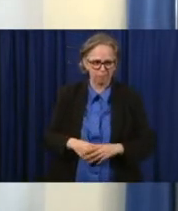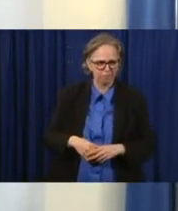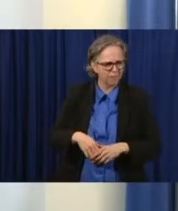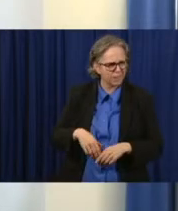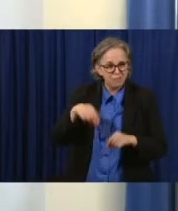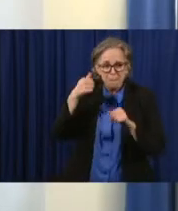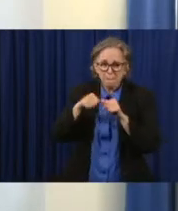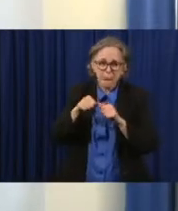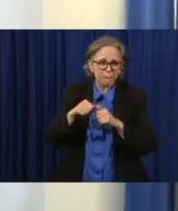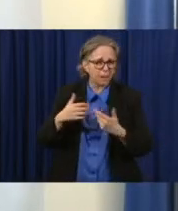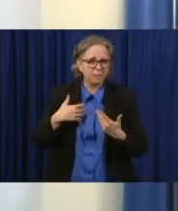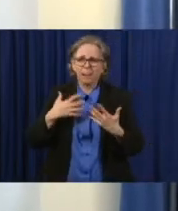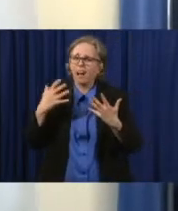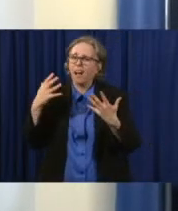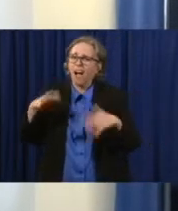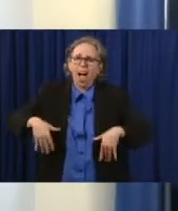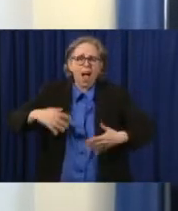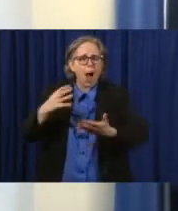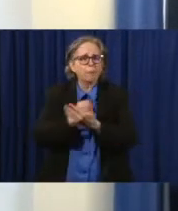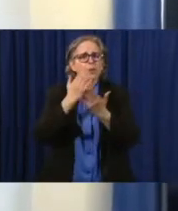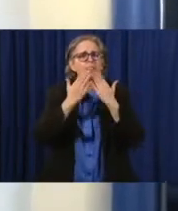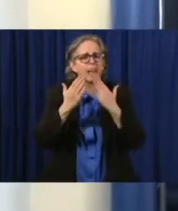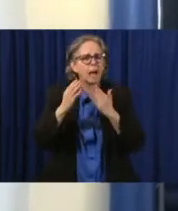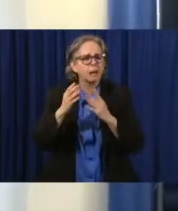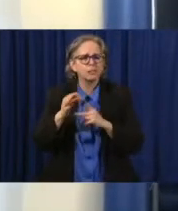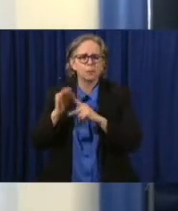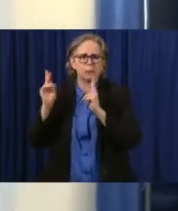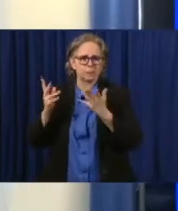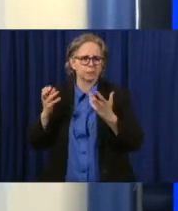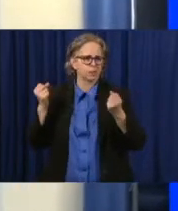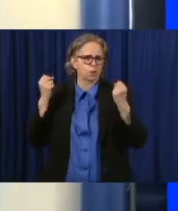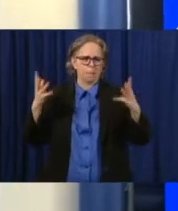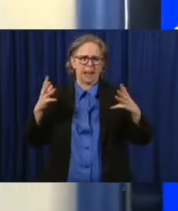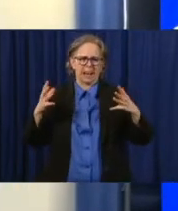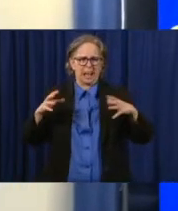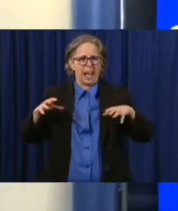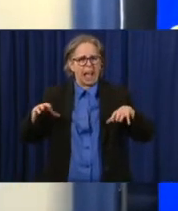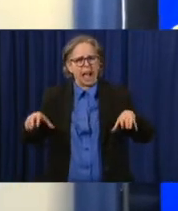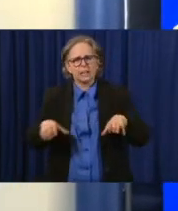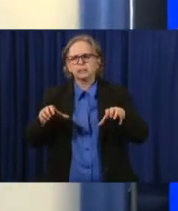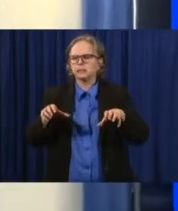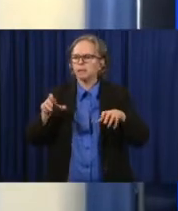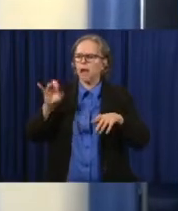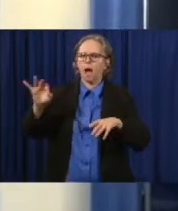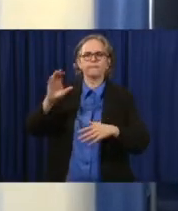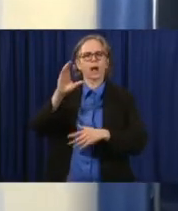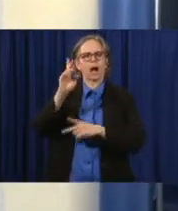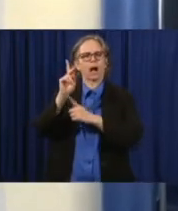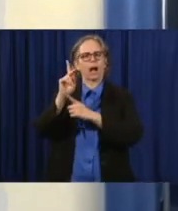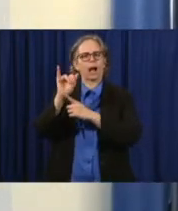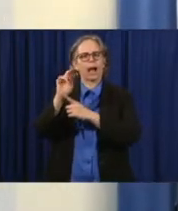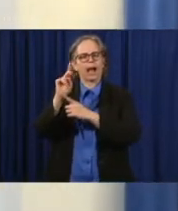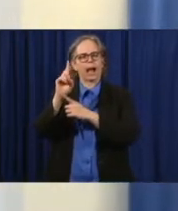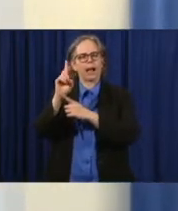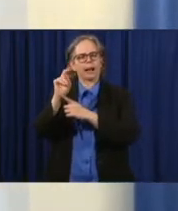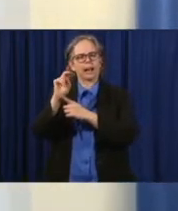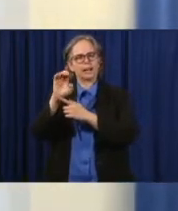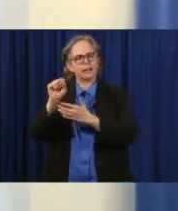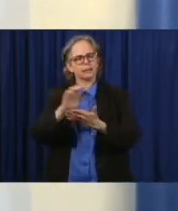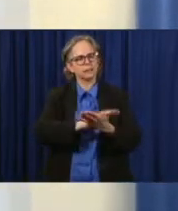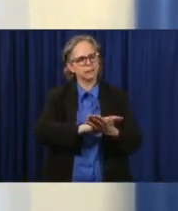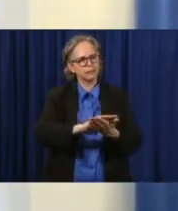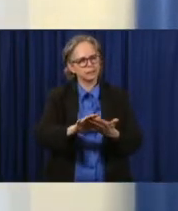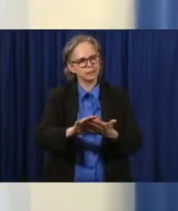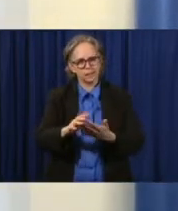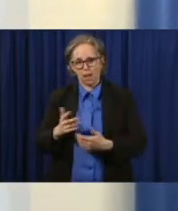so many acts of kindness that have happened, and letters and things that the 3 of us are receiving from people. And someday when all